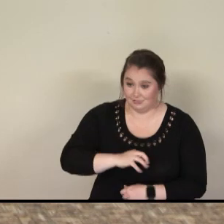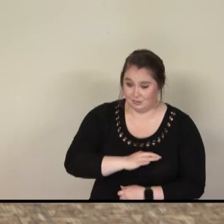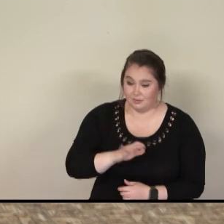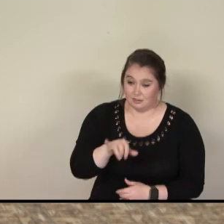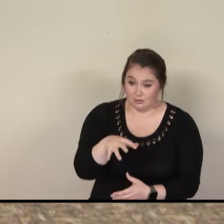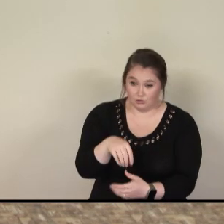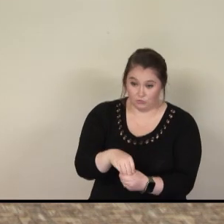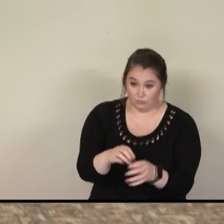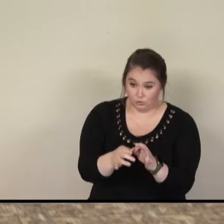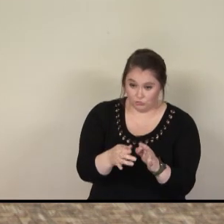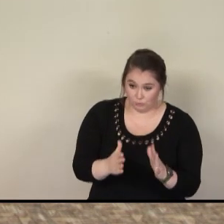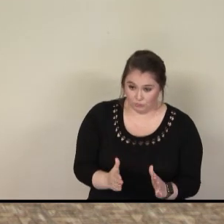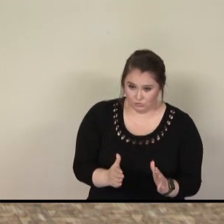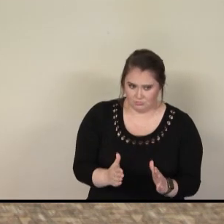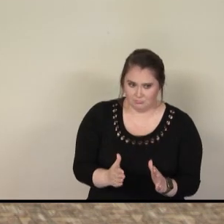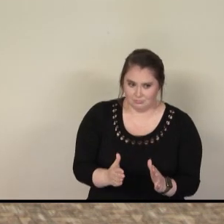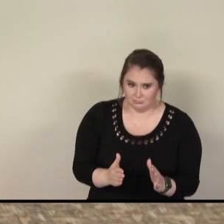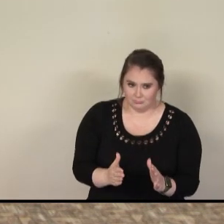include interpreters?